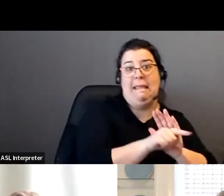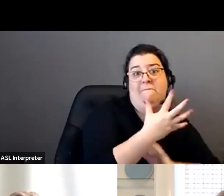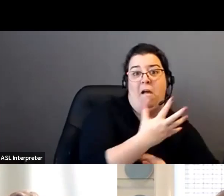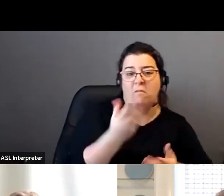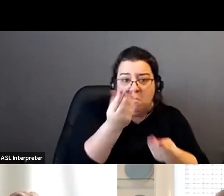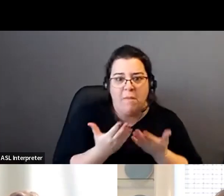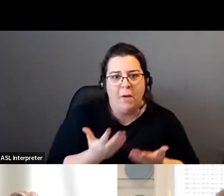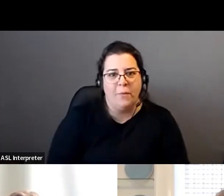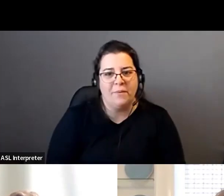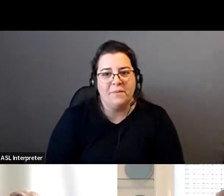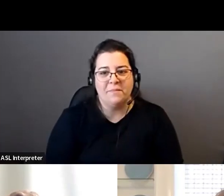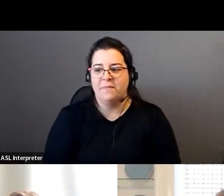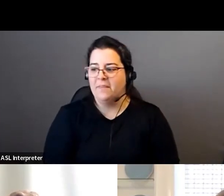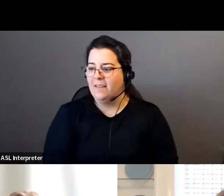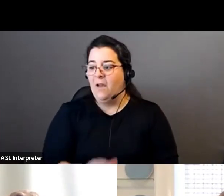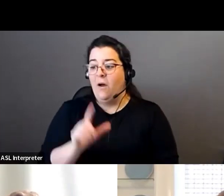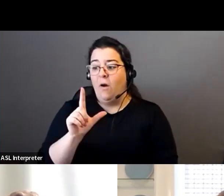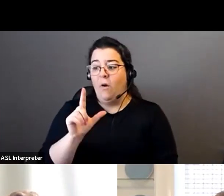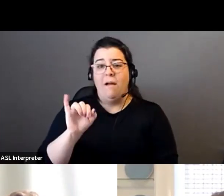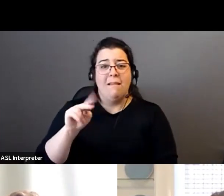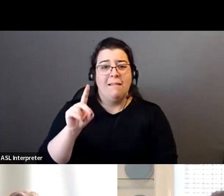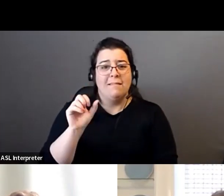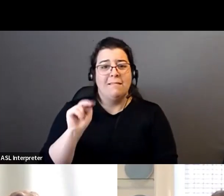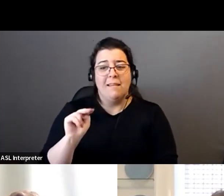Thank you, Lyndon. Lyndon, I am looking forward to hearing from you.